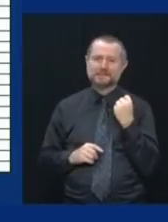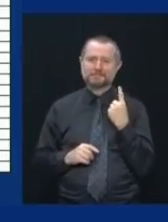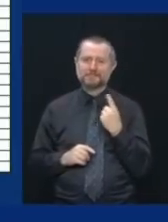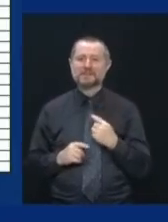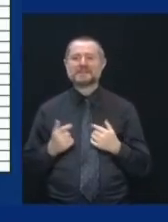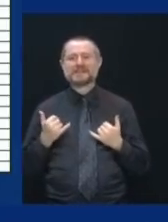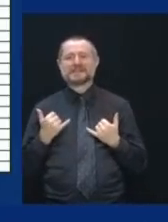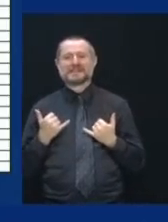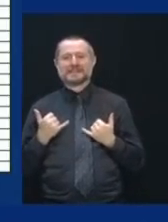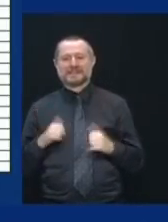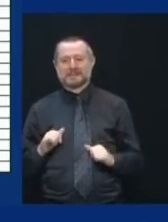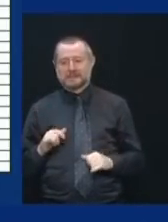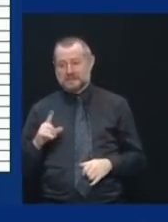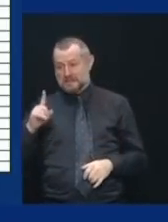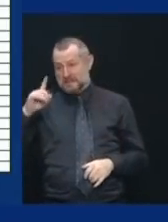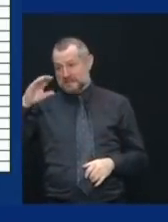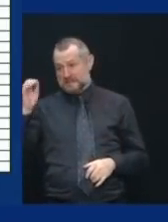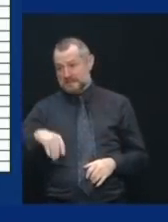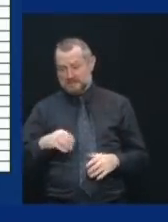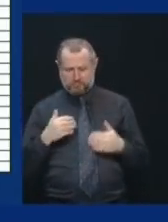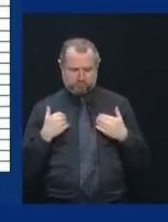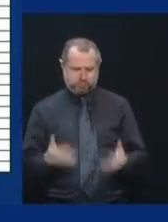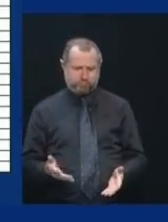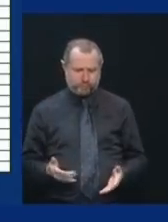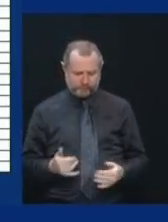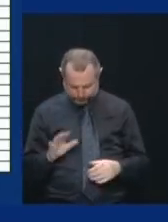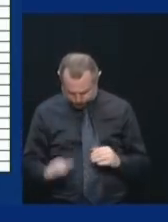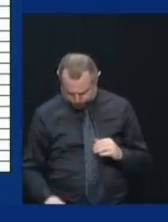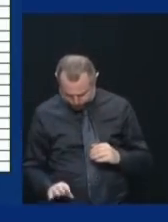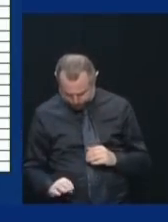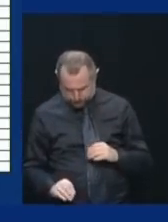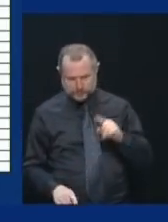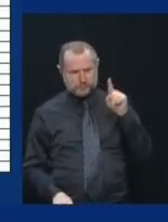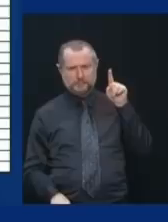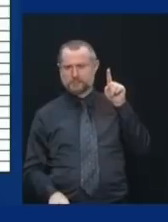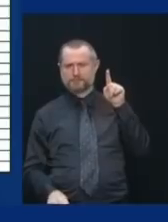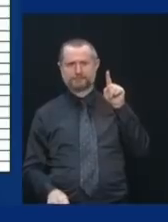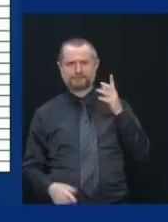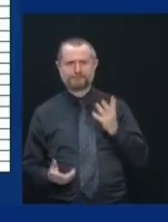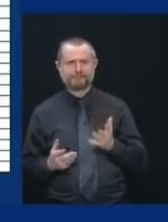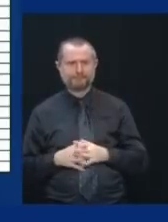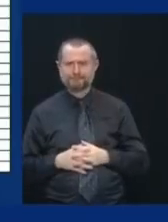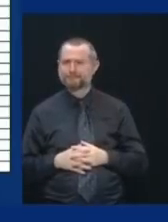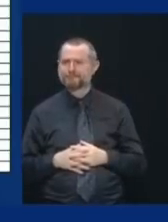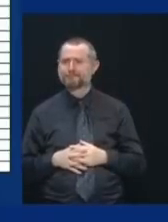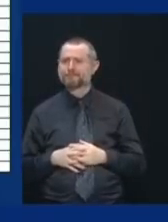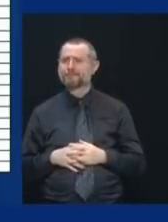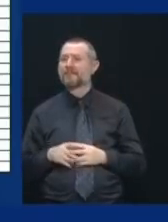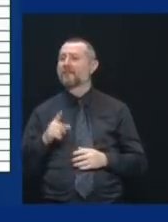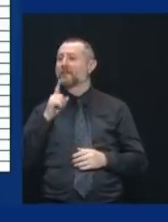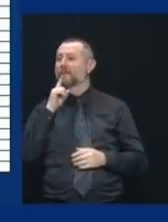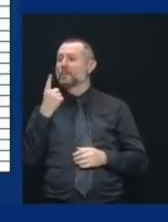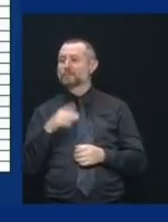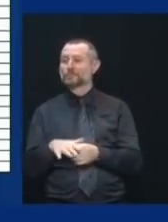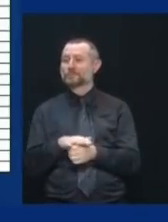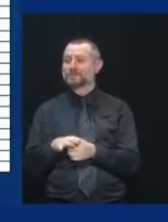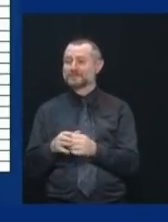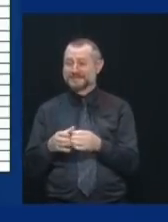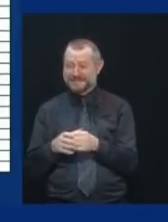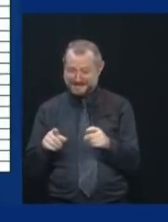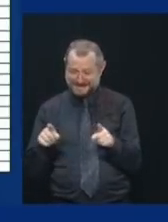doesn't add up in my book, because you still have some hospitals in the same region with the same demographics of the